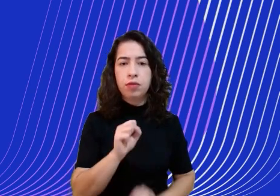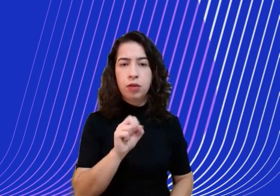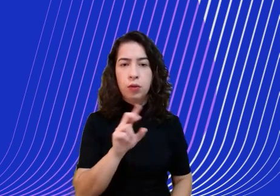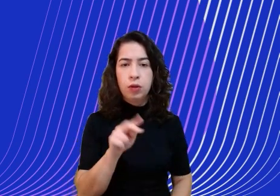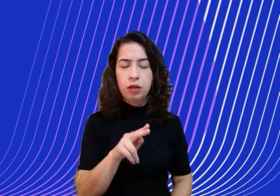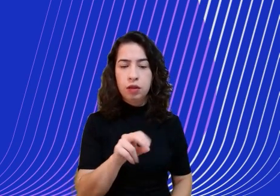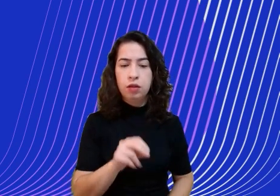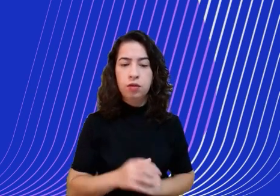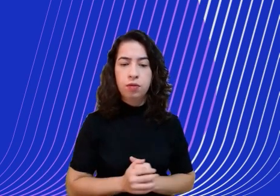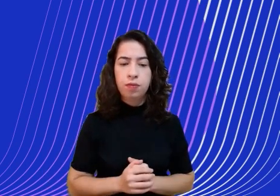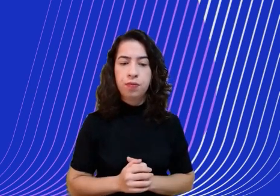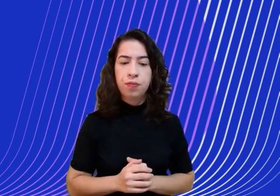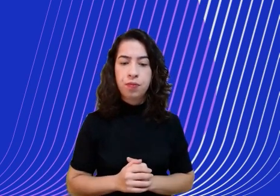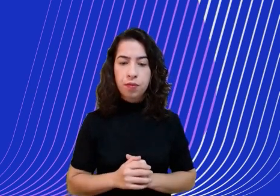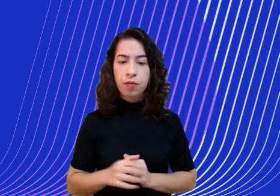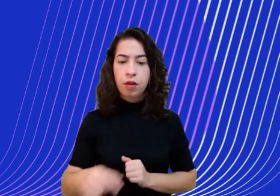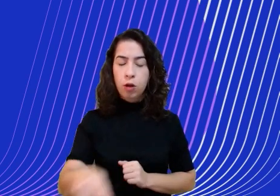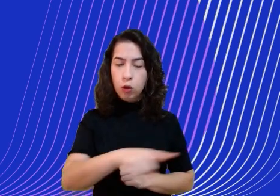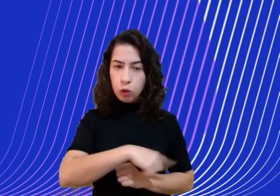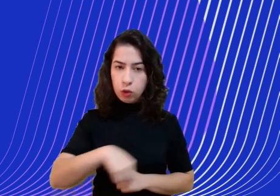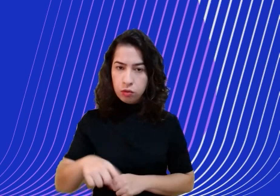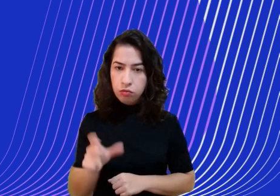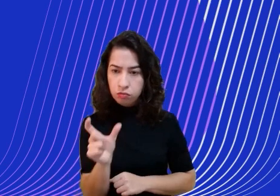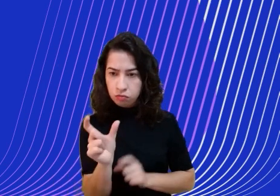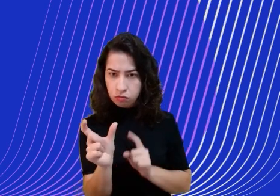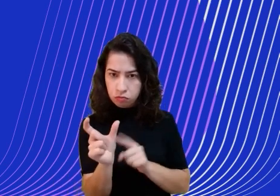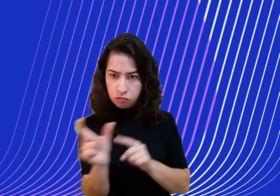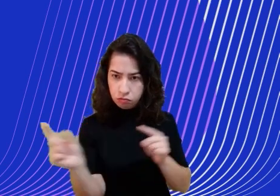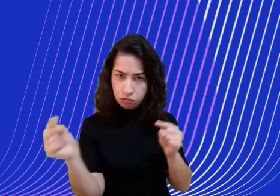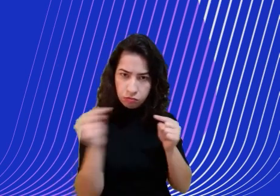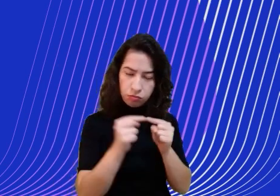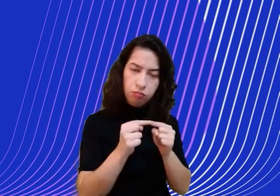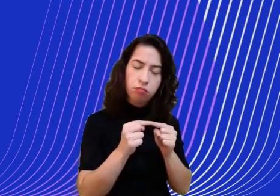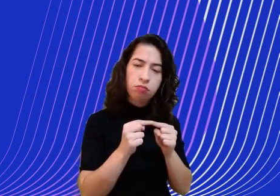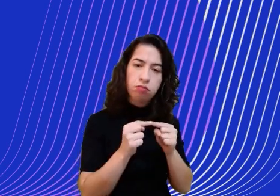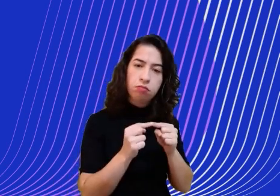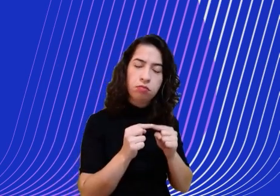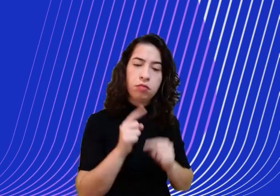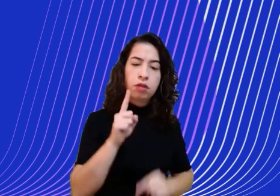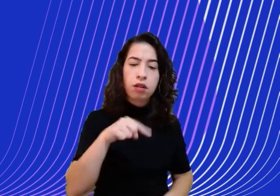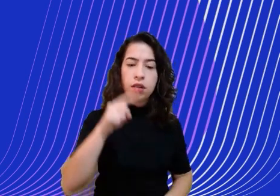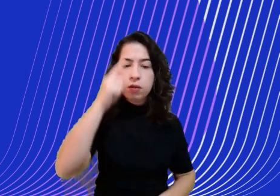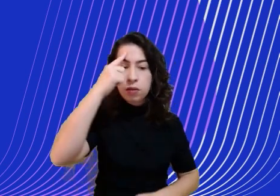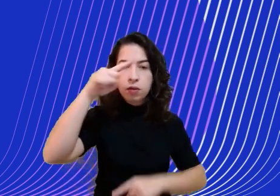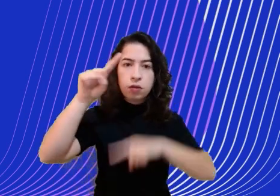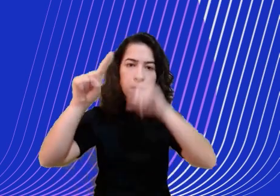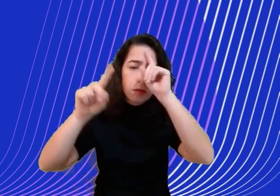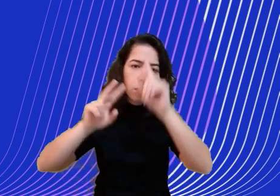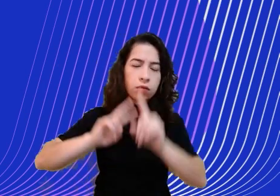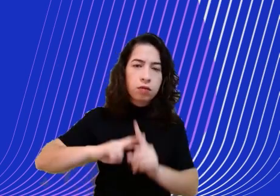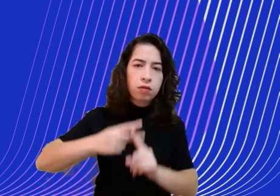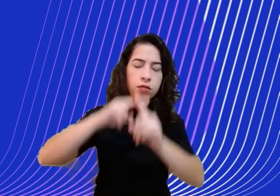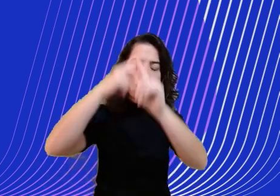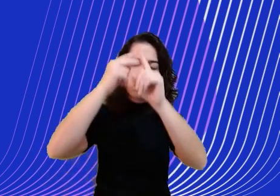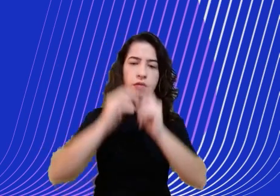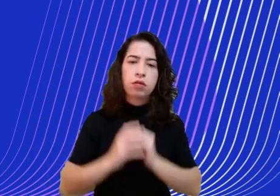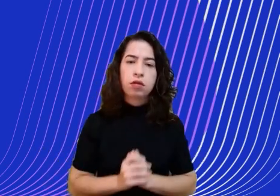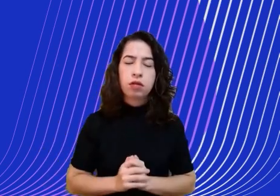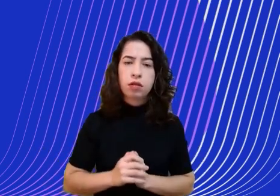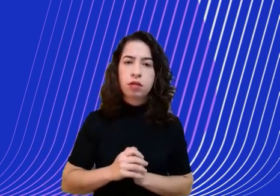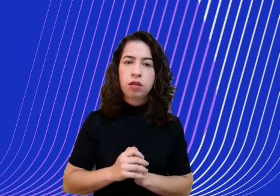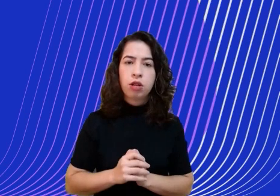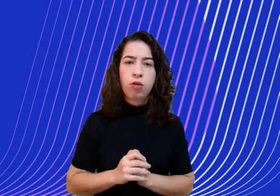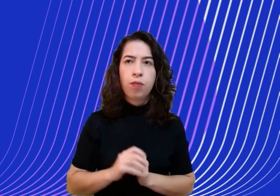The word that symbolize the Suzano Ventures is innovability. And we like to say that it's not